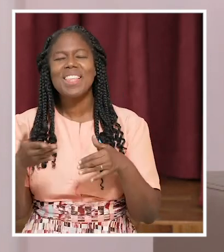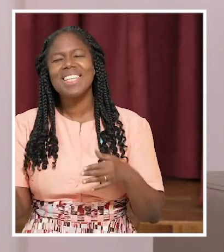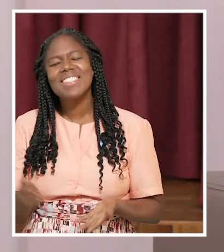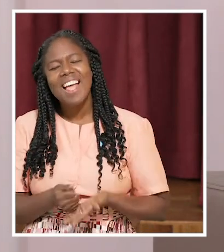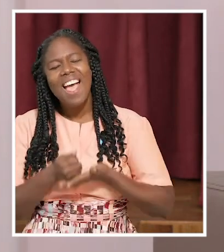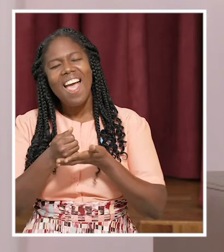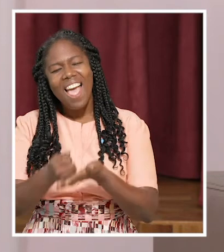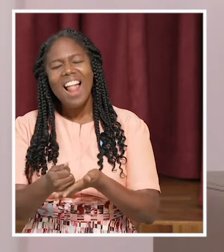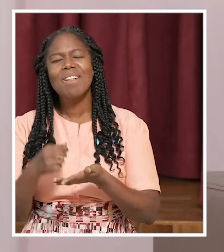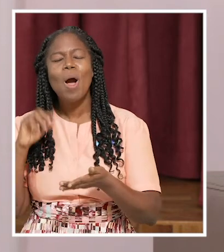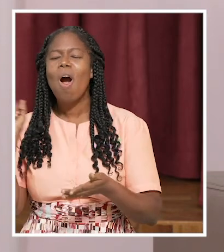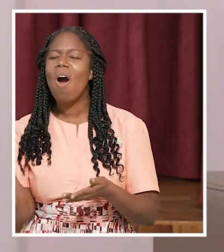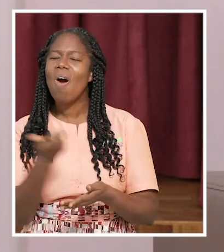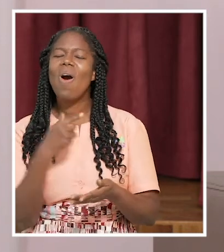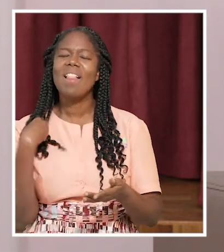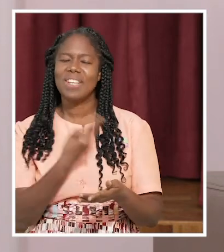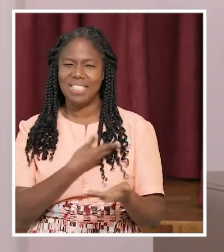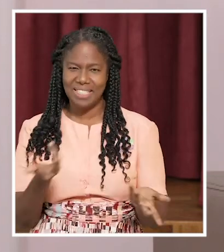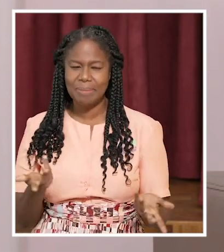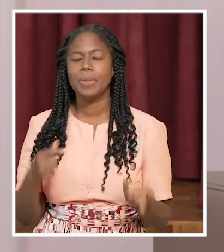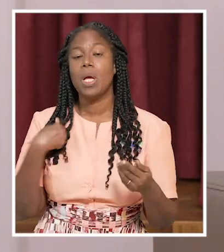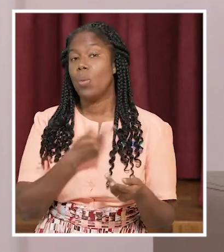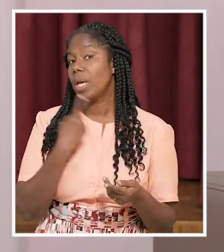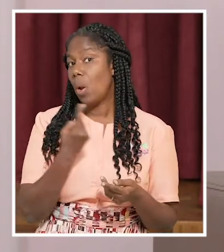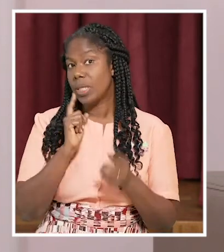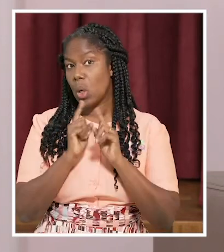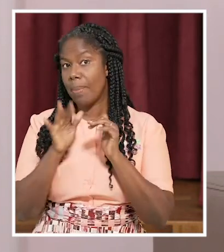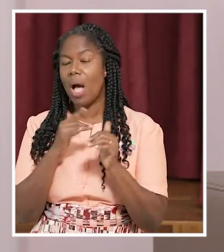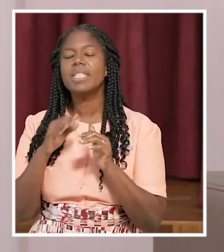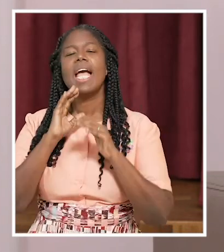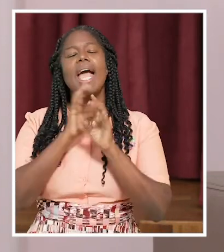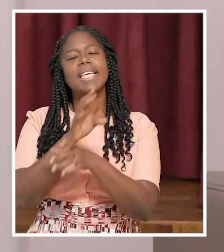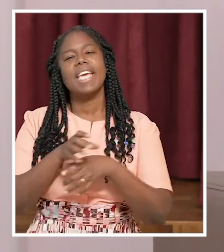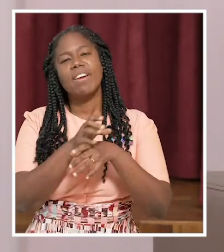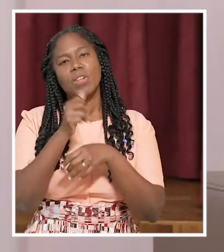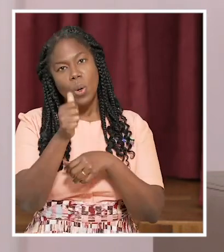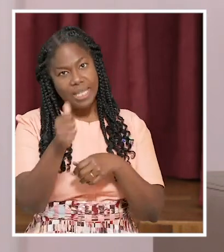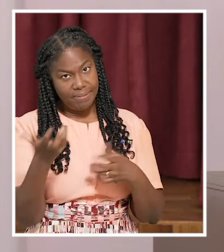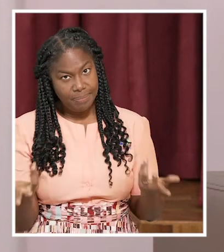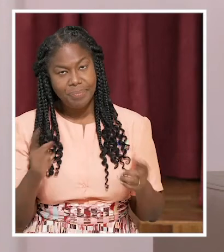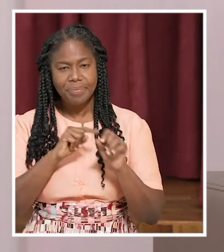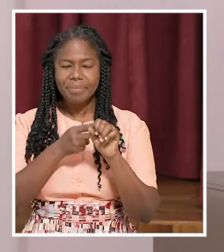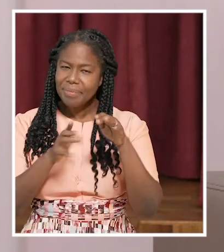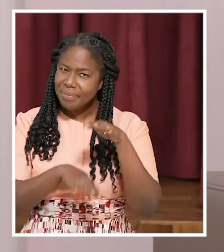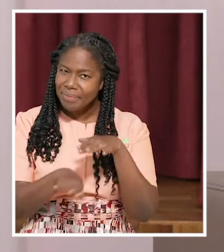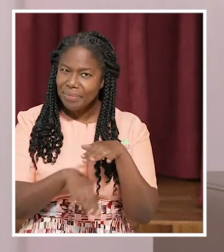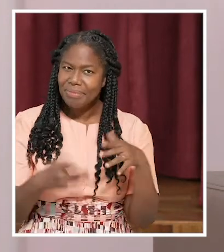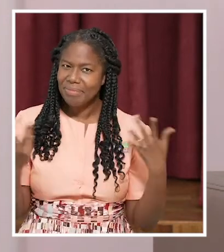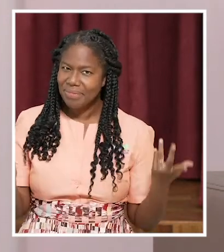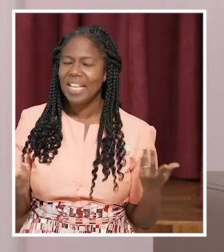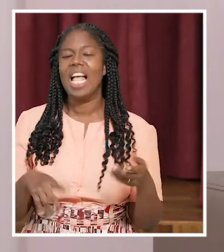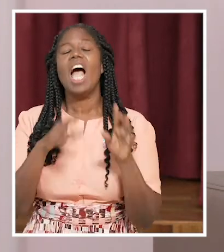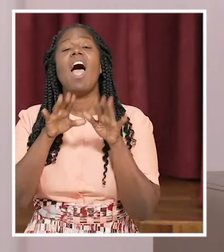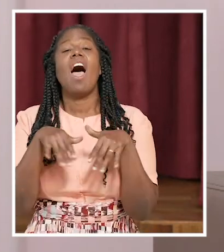as mental health practitioners, we always talk about self-care, right? And self-care starts at the most basic level with things like diet and